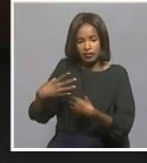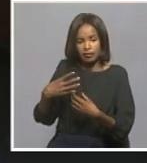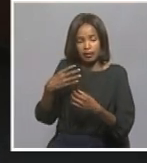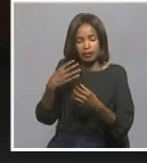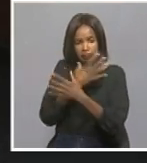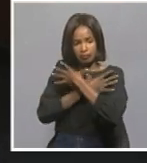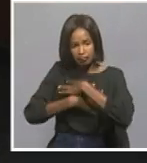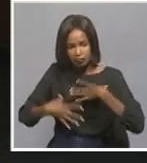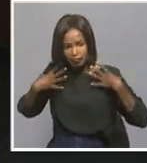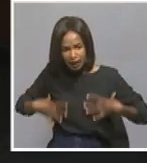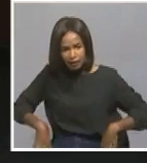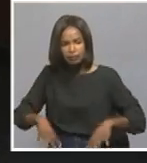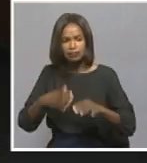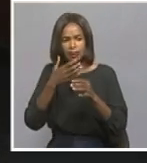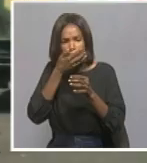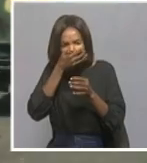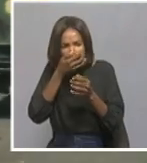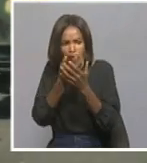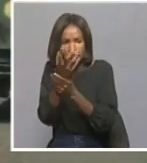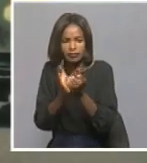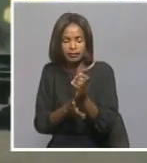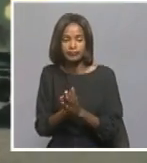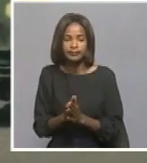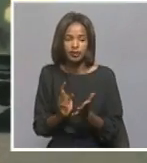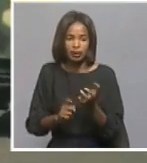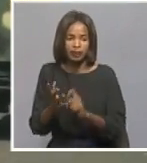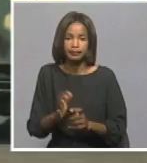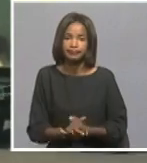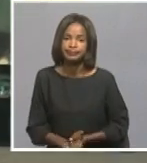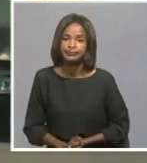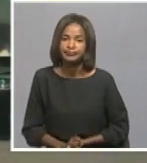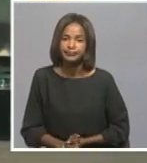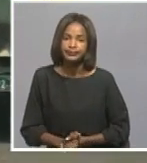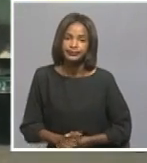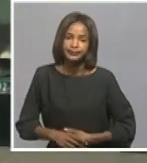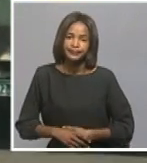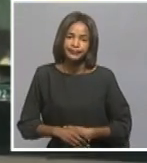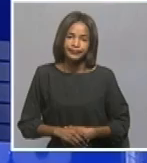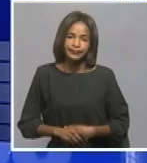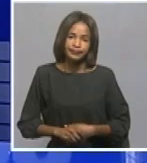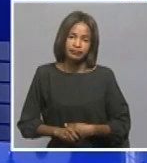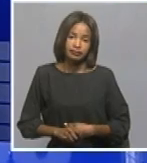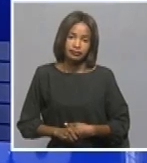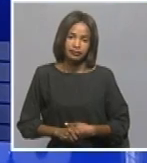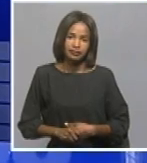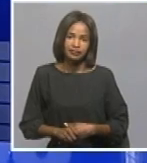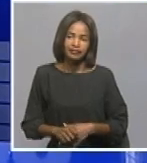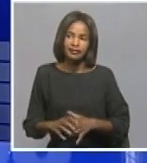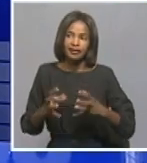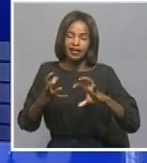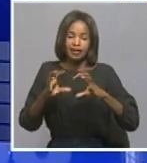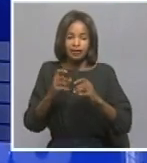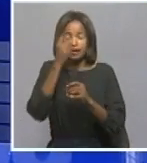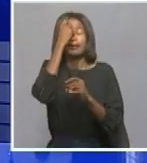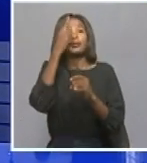that this actually reach you as journalists. Elvis Mboya, NBC News, Walvis Bay. And that then brings